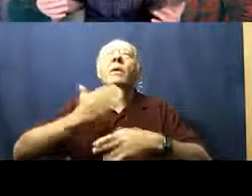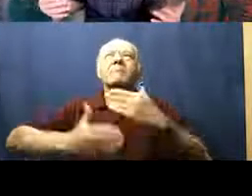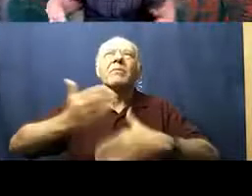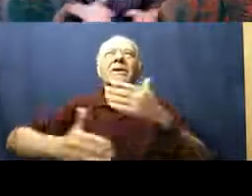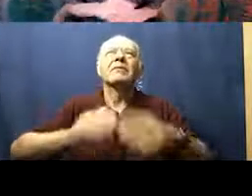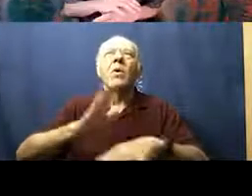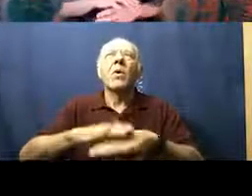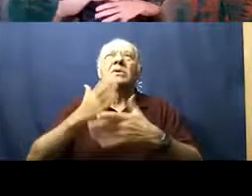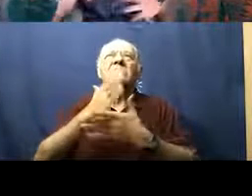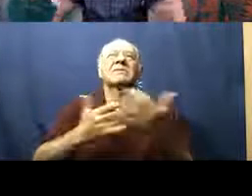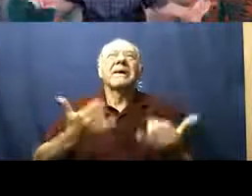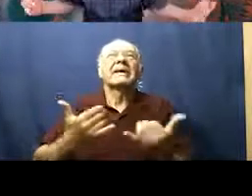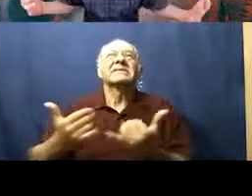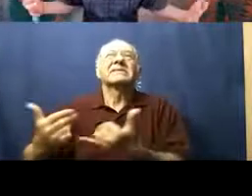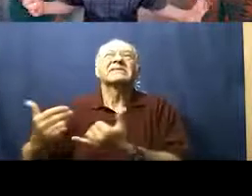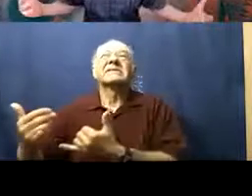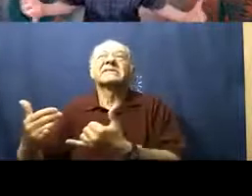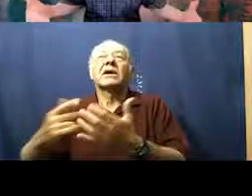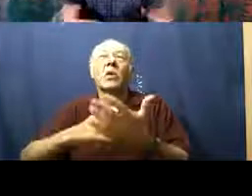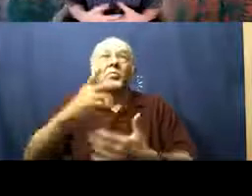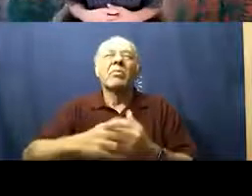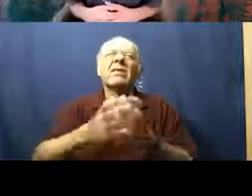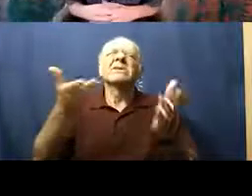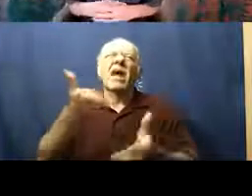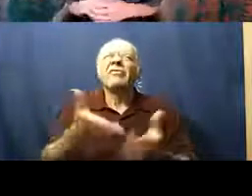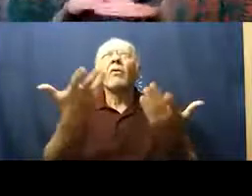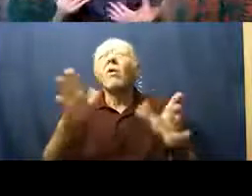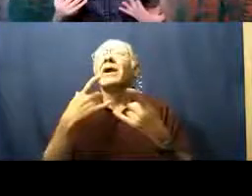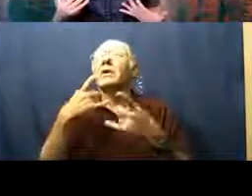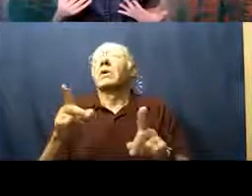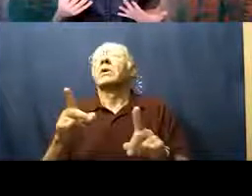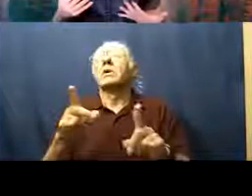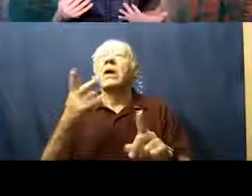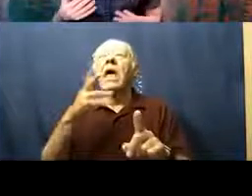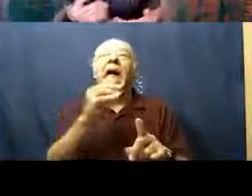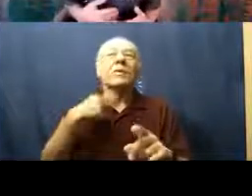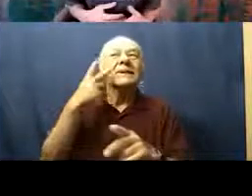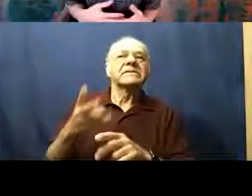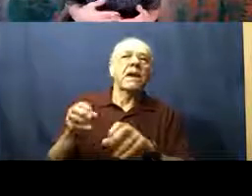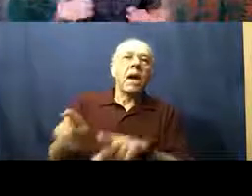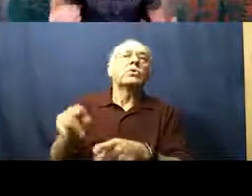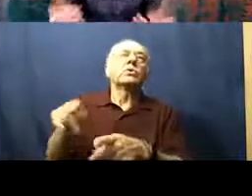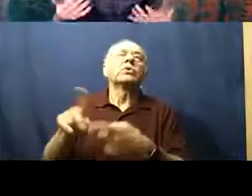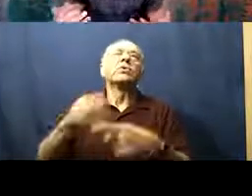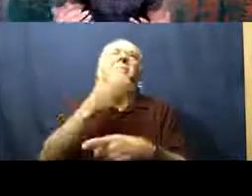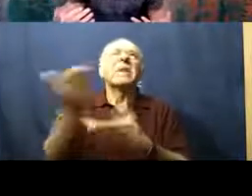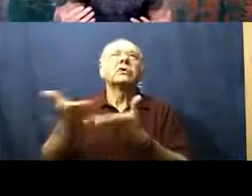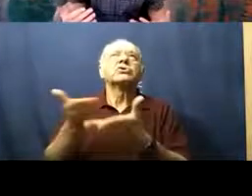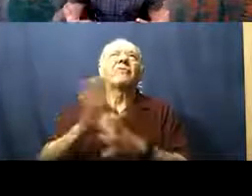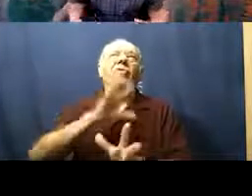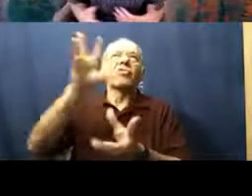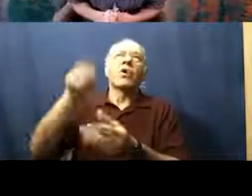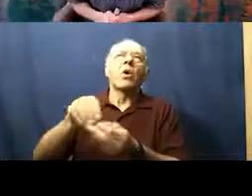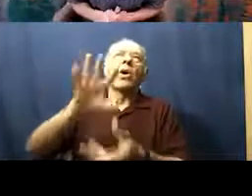our existing elements. There's a lot in there that's working. And then we see opportunity to better serve the whole